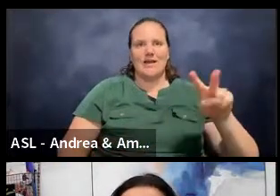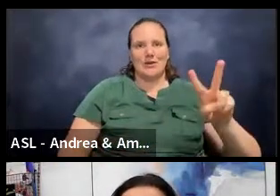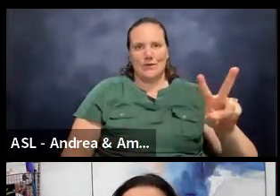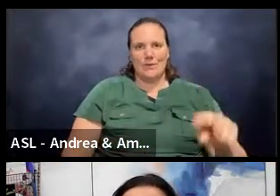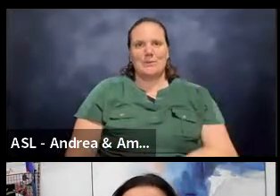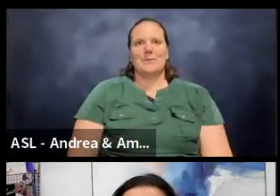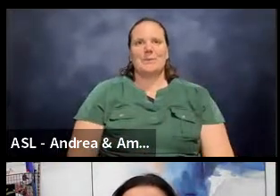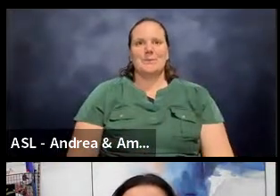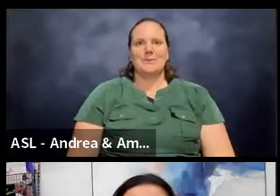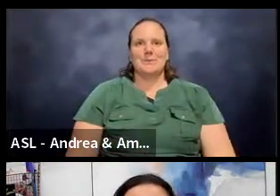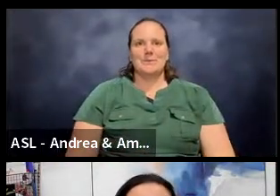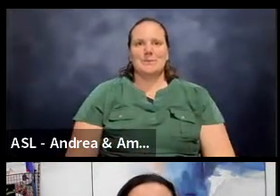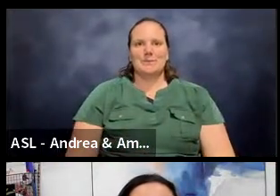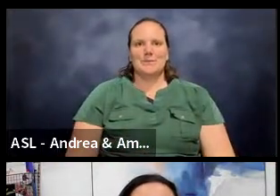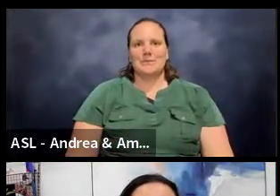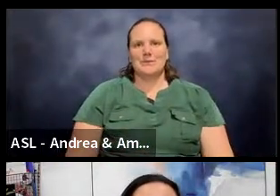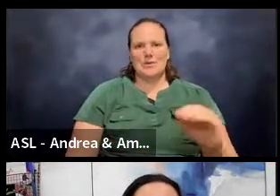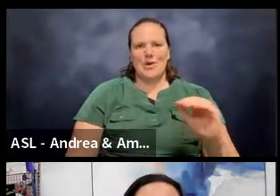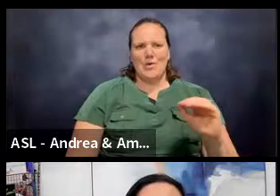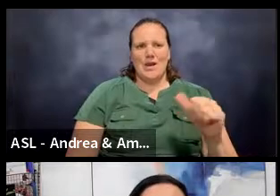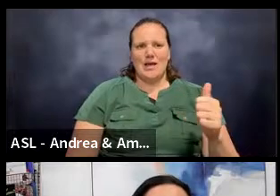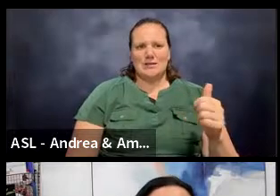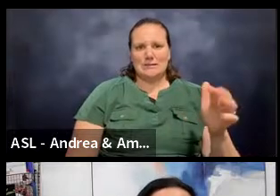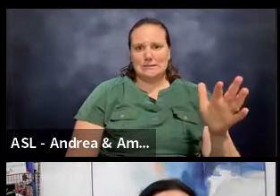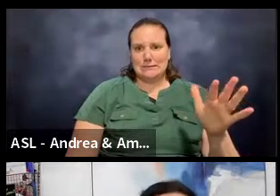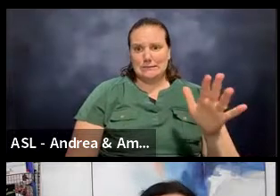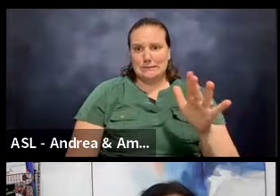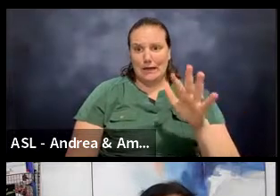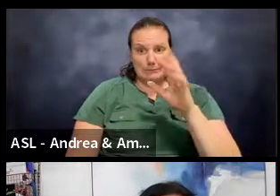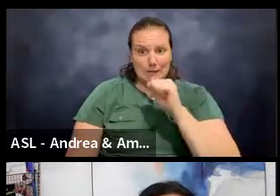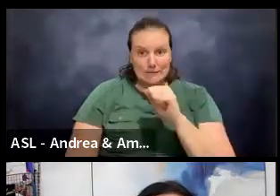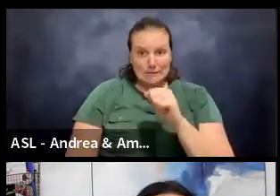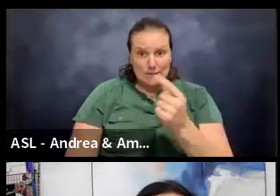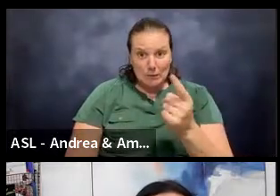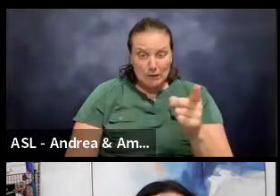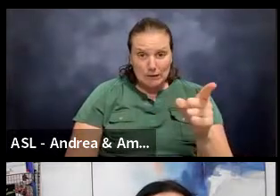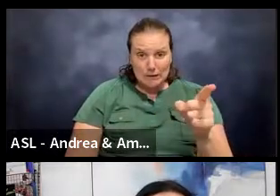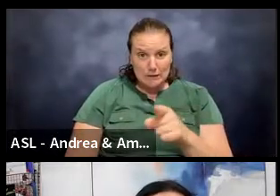I don't think there's anybody else, but apologize if I missed anyone.